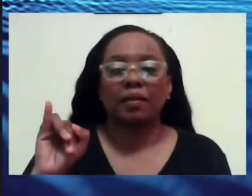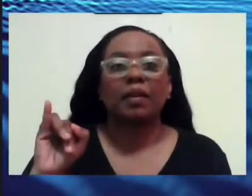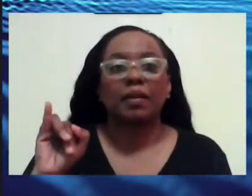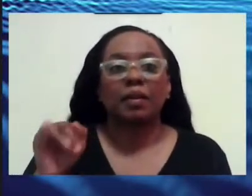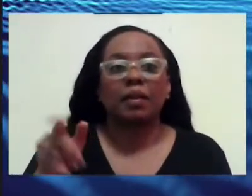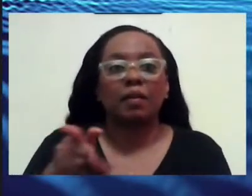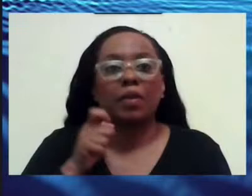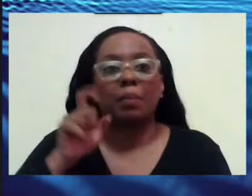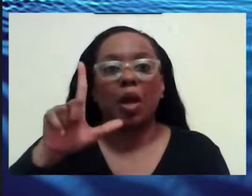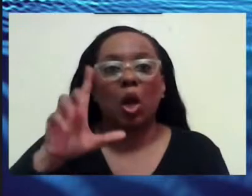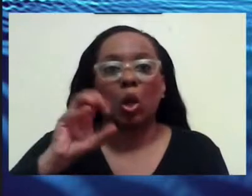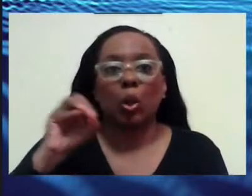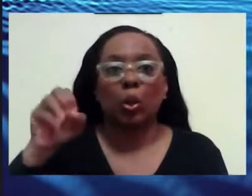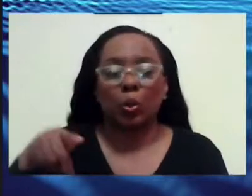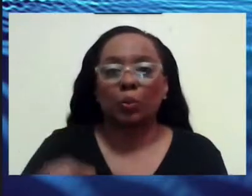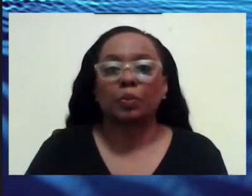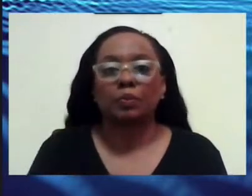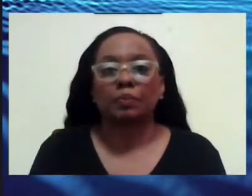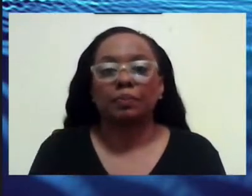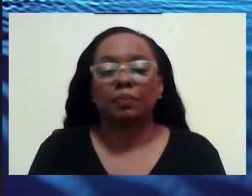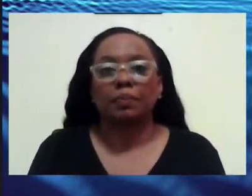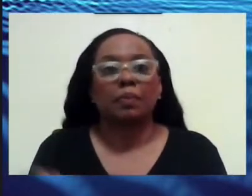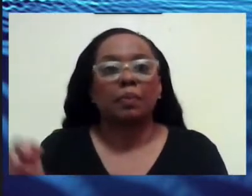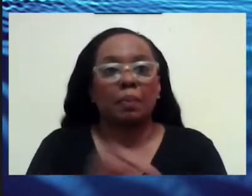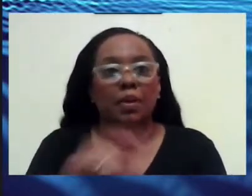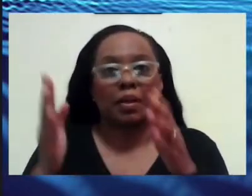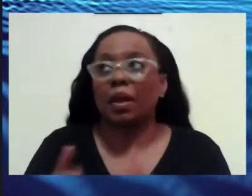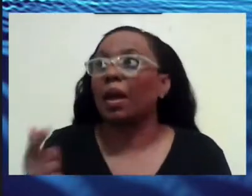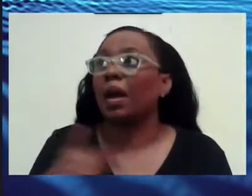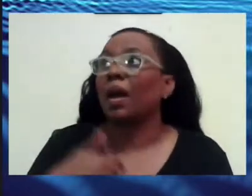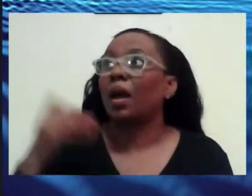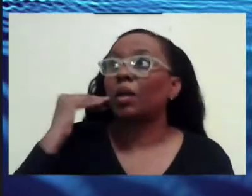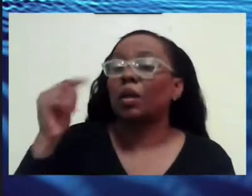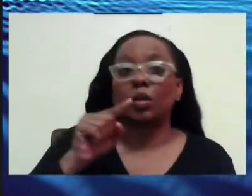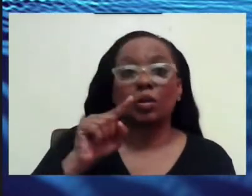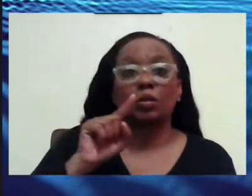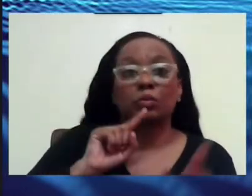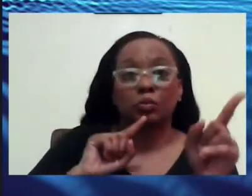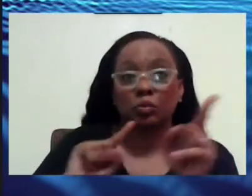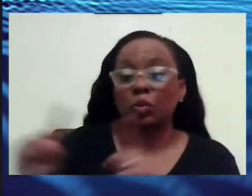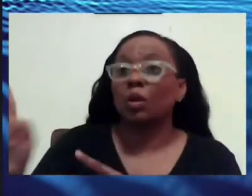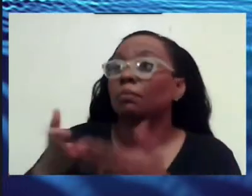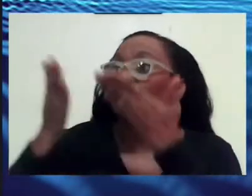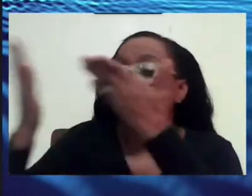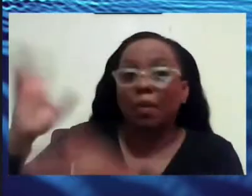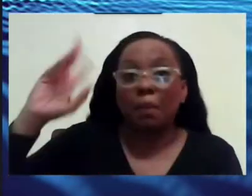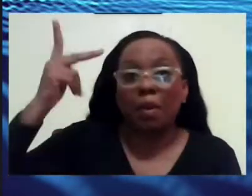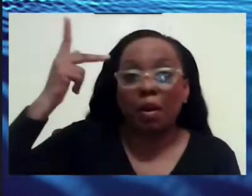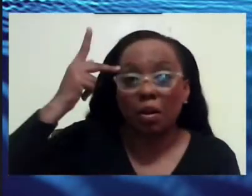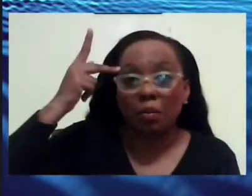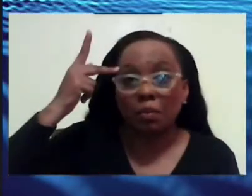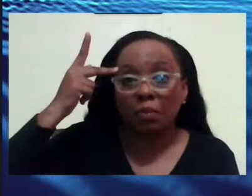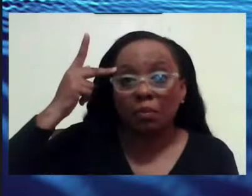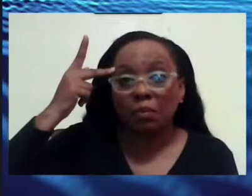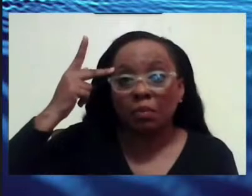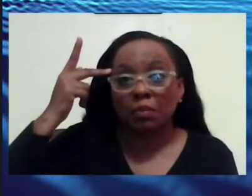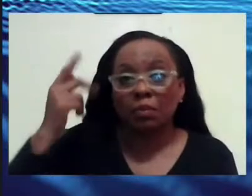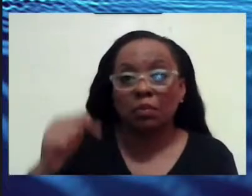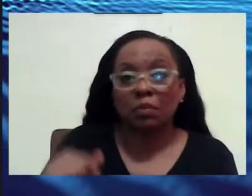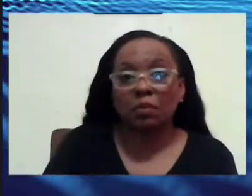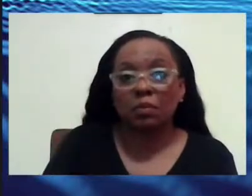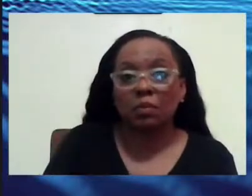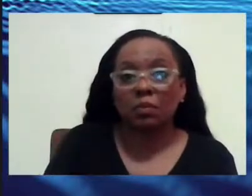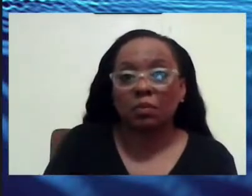which would be, I know you're going back to Parliament with regards to the Health and Wellness Committee. Will you need a supplementary in